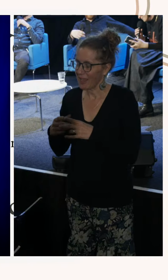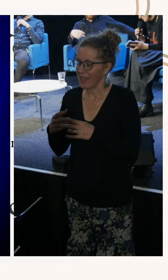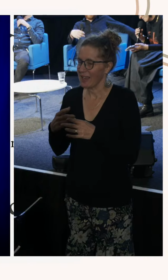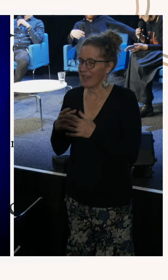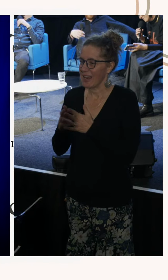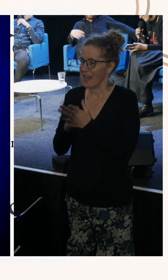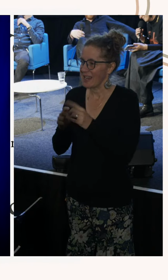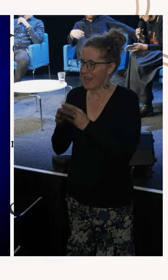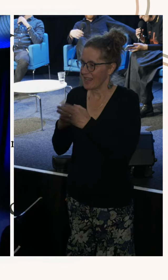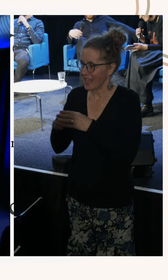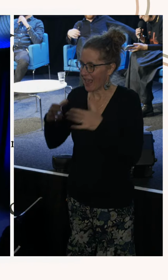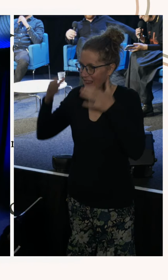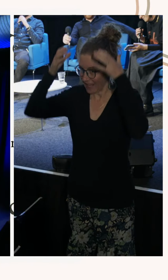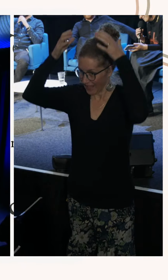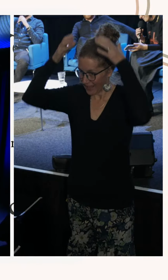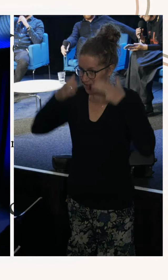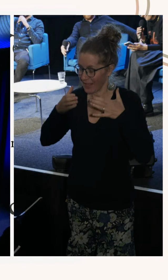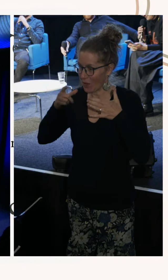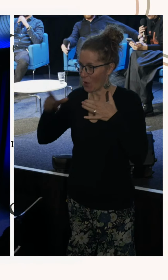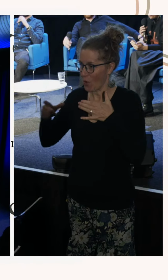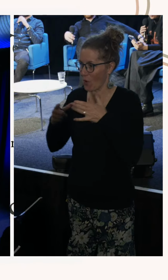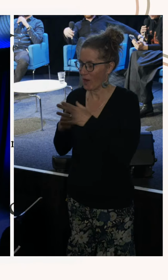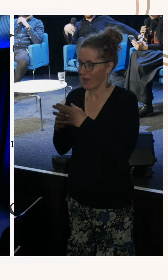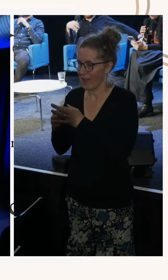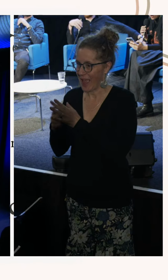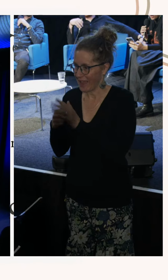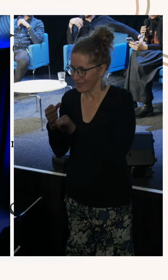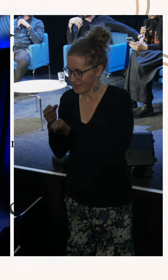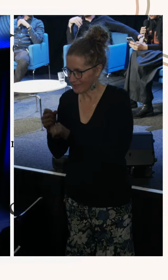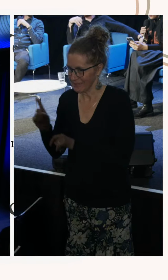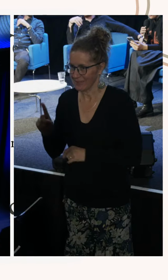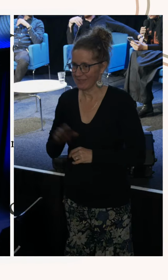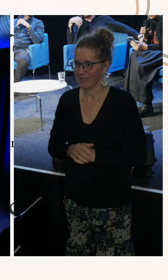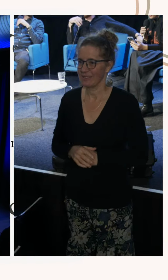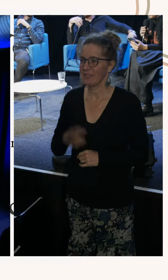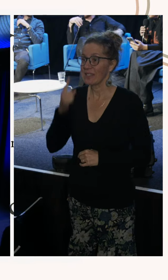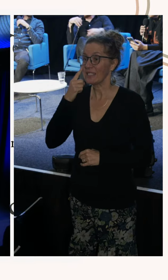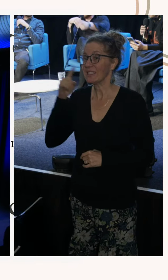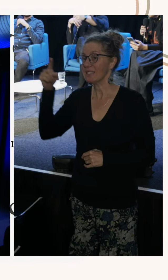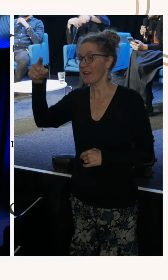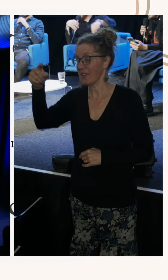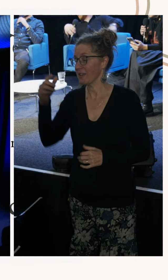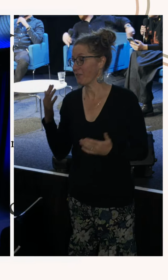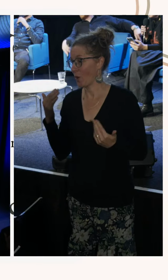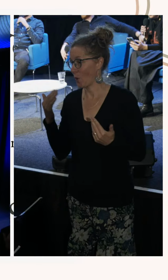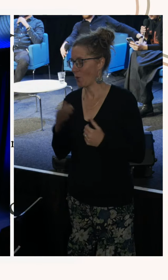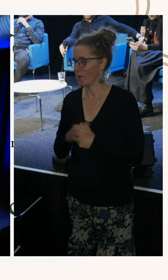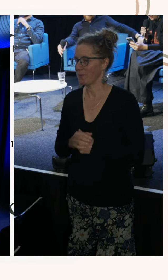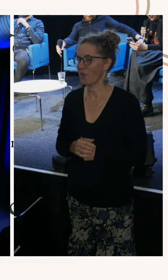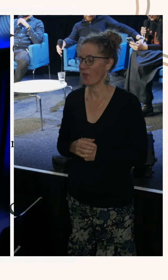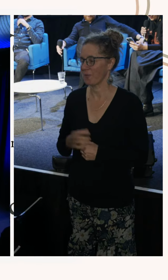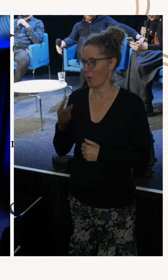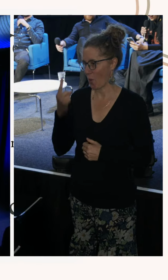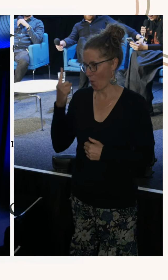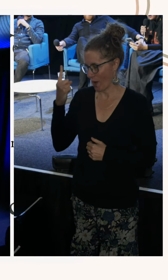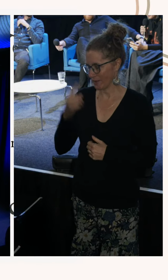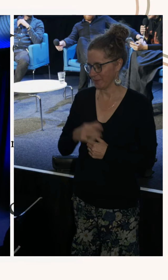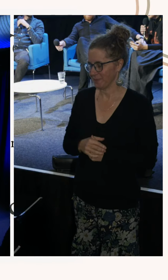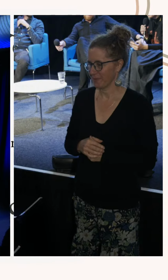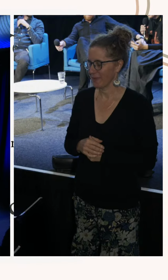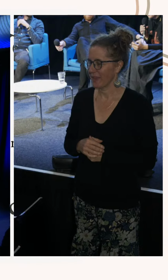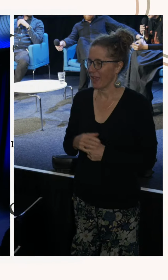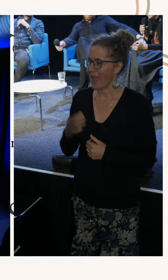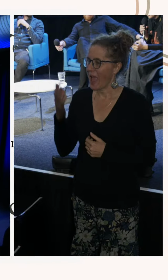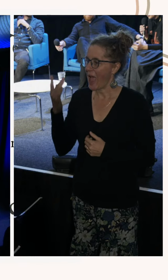answer? The emu eggs down Yeah, the thing that's down there. All right. Check it out, though, everybody. It's pretty cool. We've got It's a great one egg. even. How